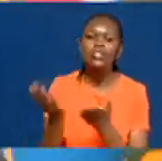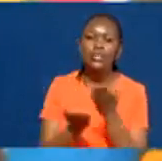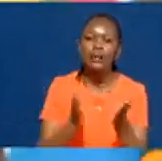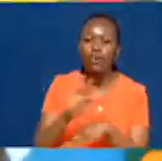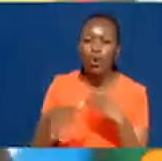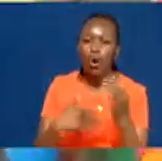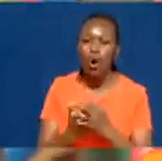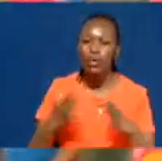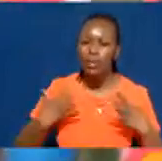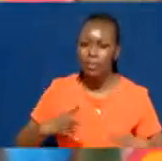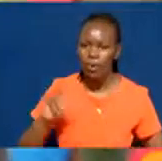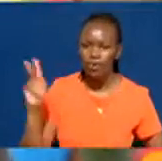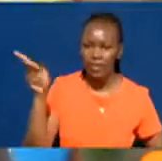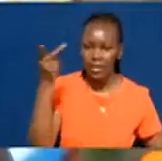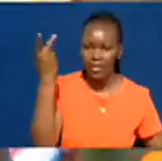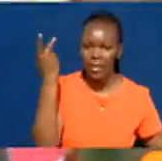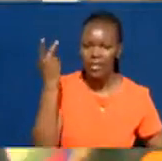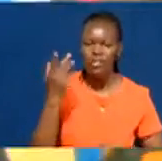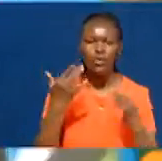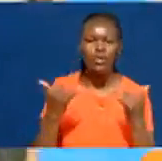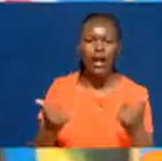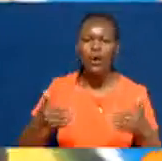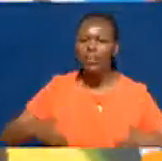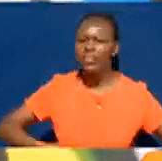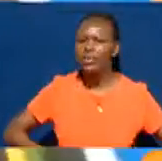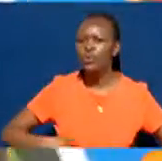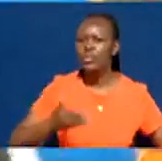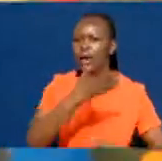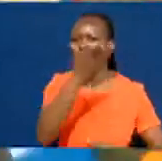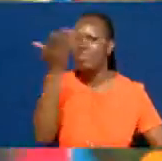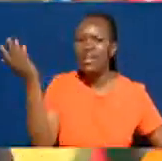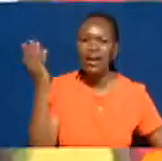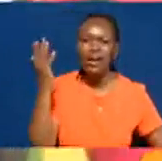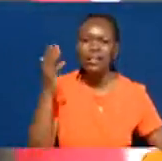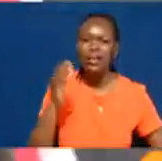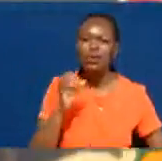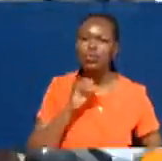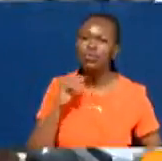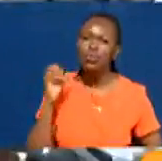Kenyans. So they have absolutely nothing to worry.